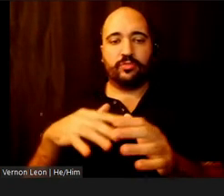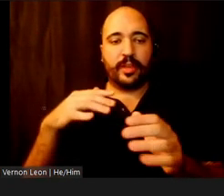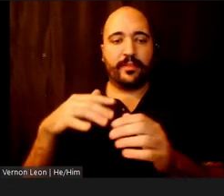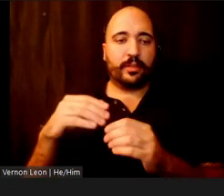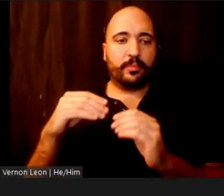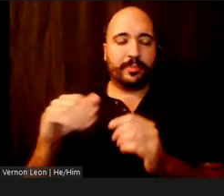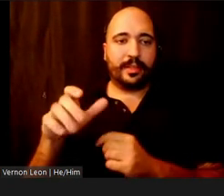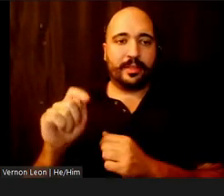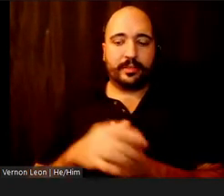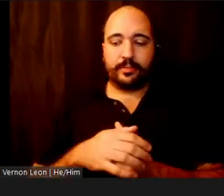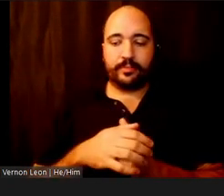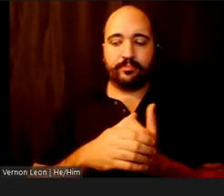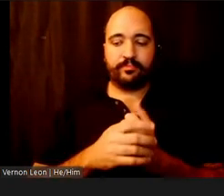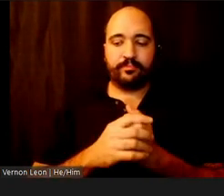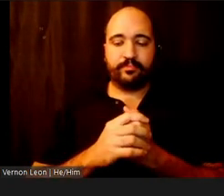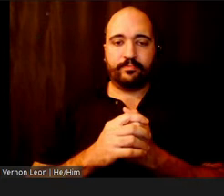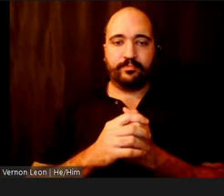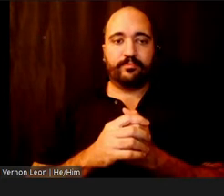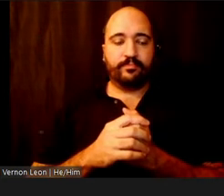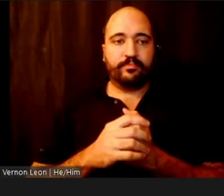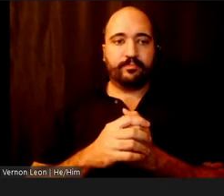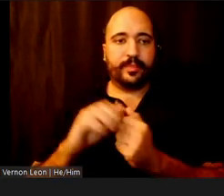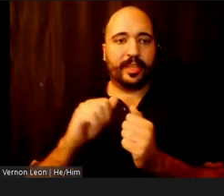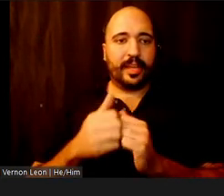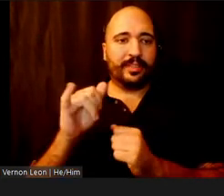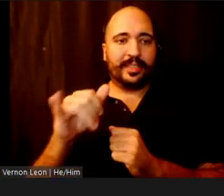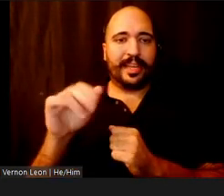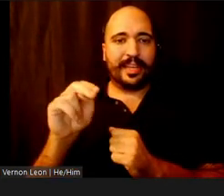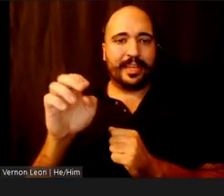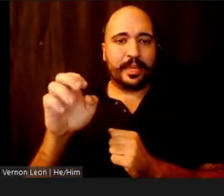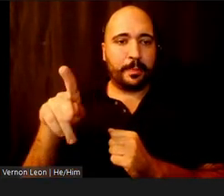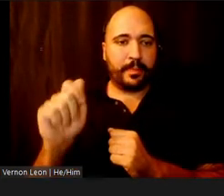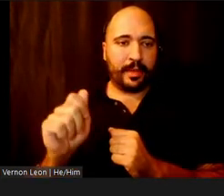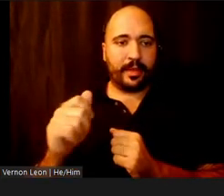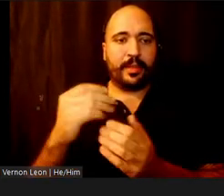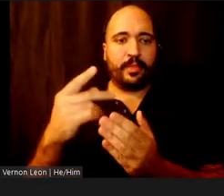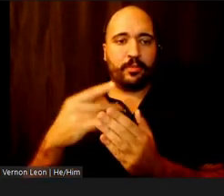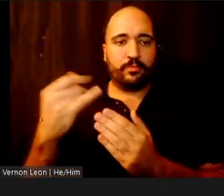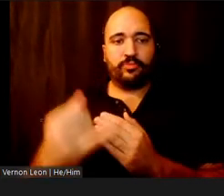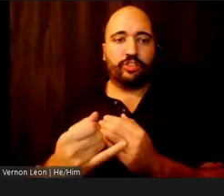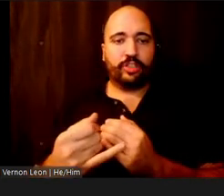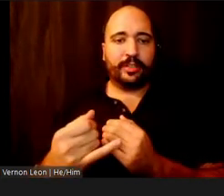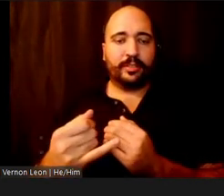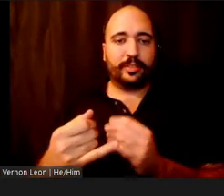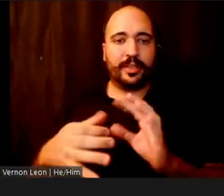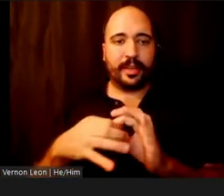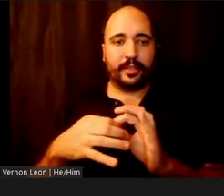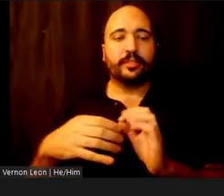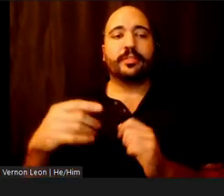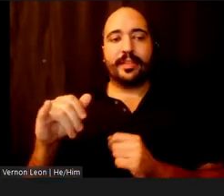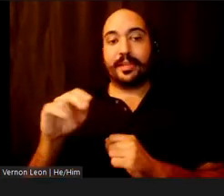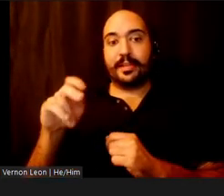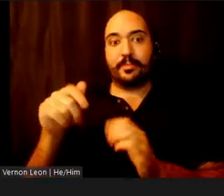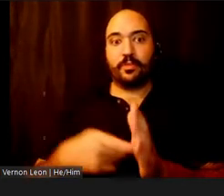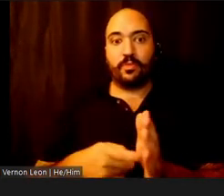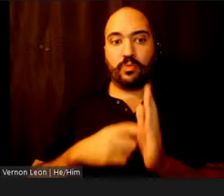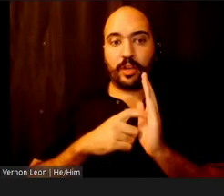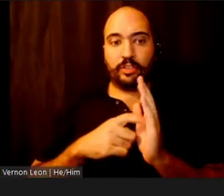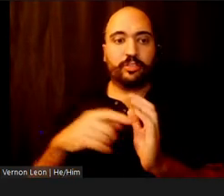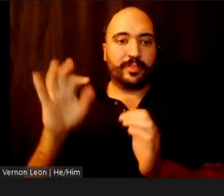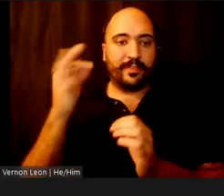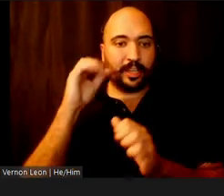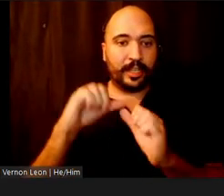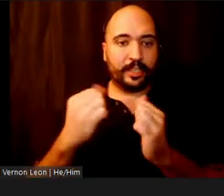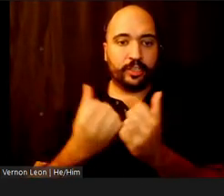So how is the National Environmental Policy Act with NEPA and the project linked? NEPA requires federal agencies to